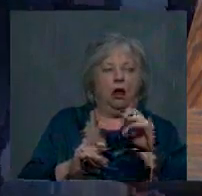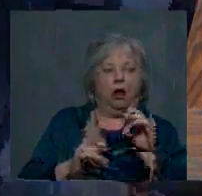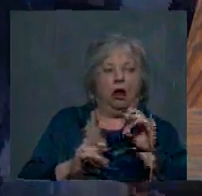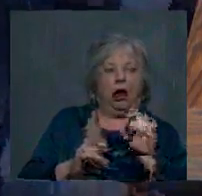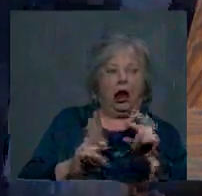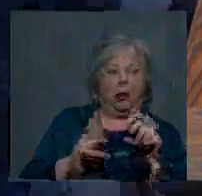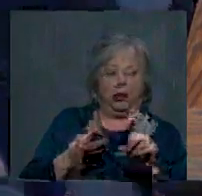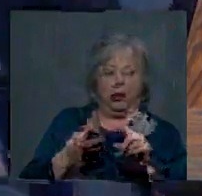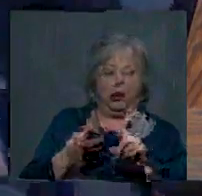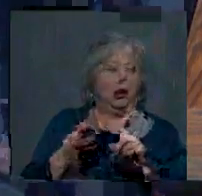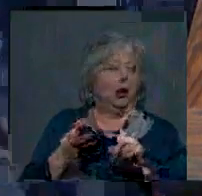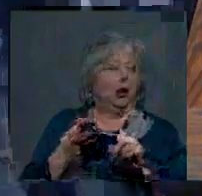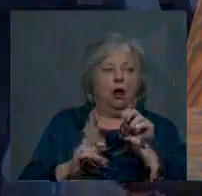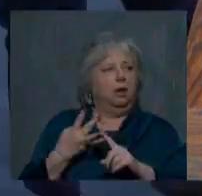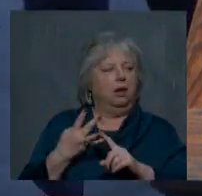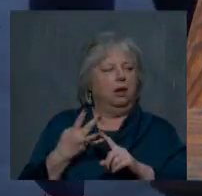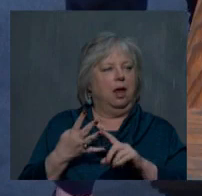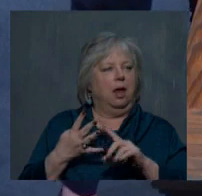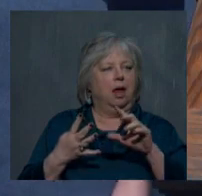Kara and I'm